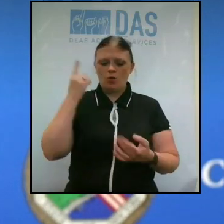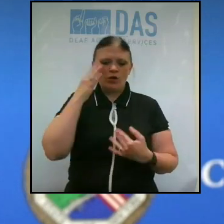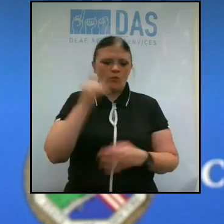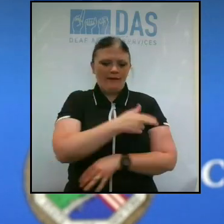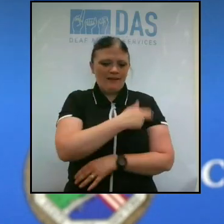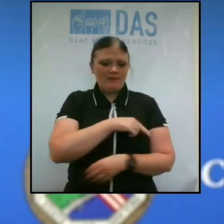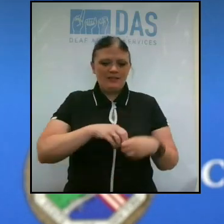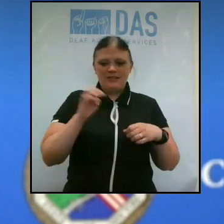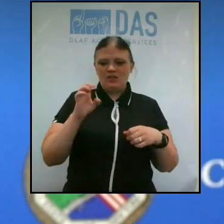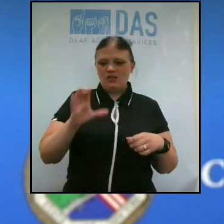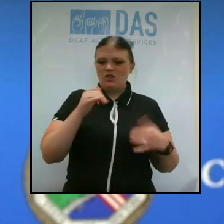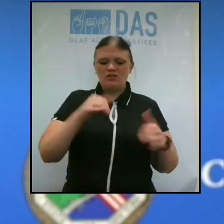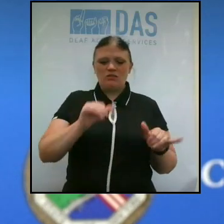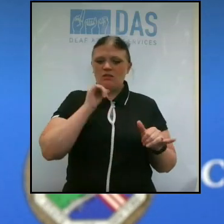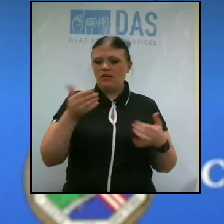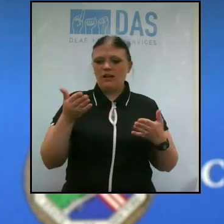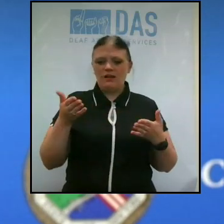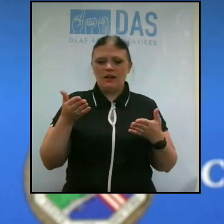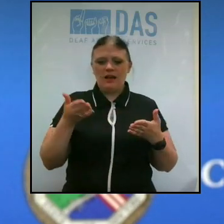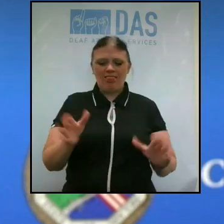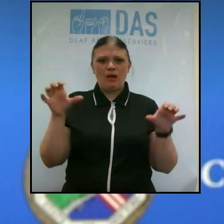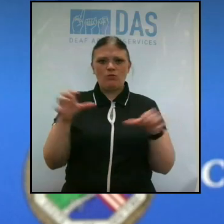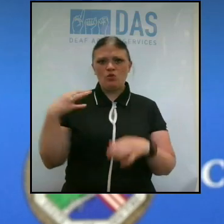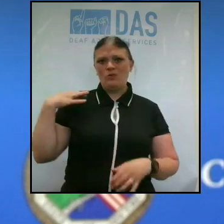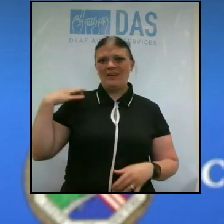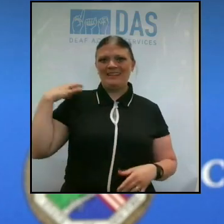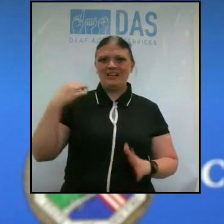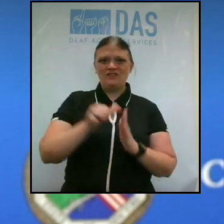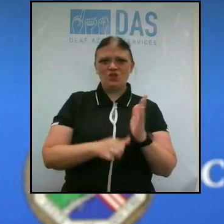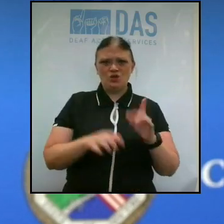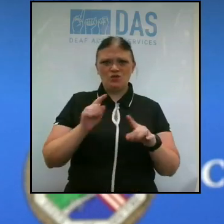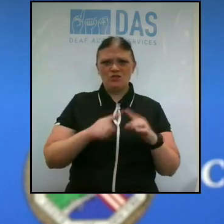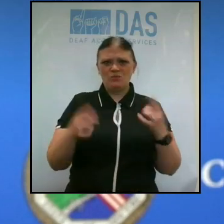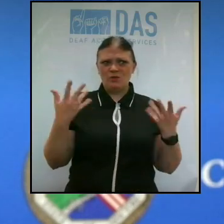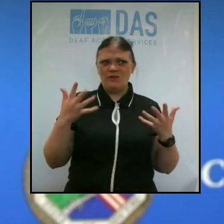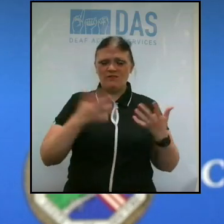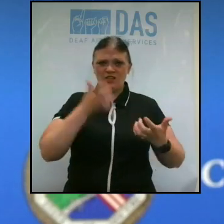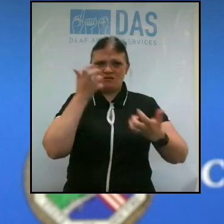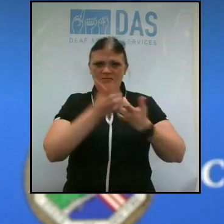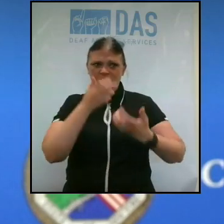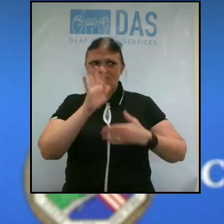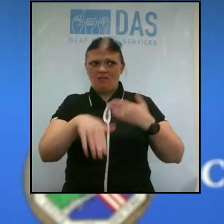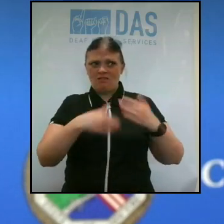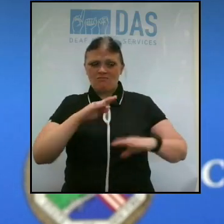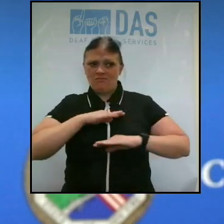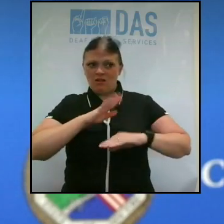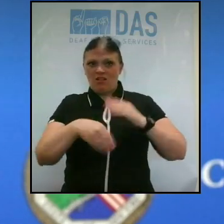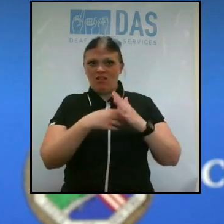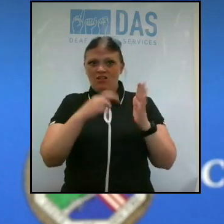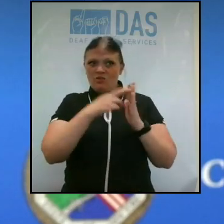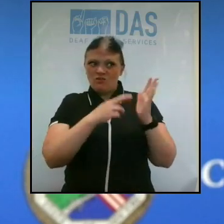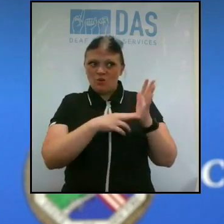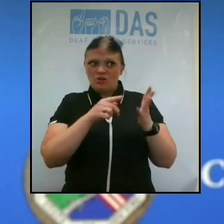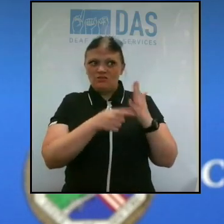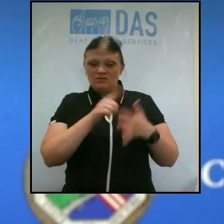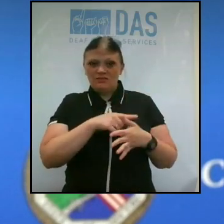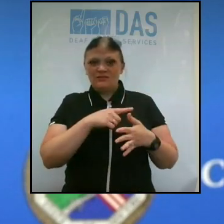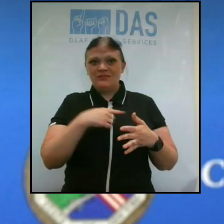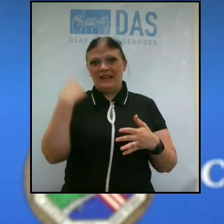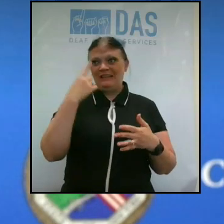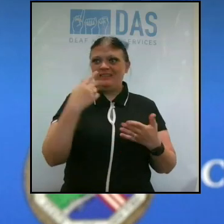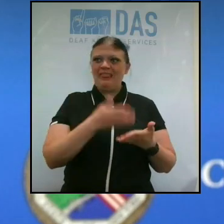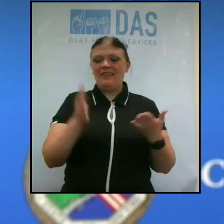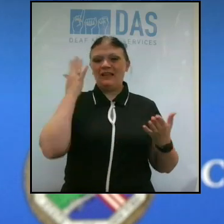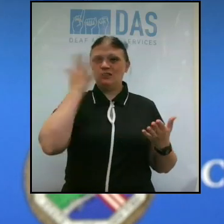County are still not allowed to do elective surgeries, even though we've met all the metrics. In fact, things are looking pretty swell, all